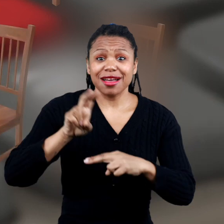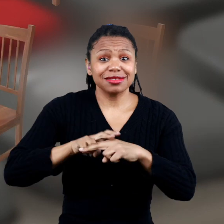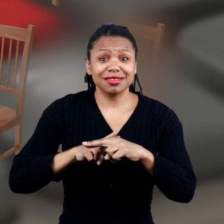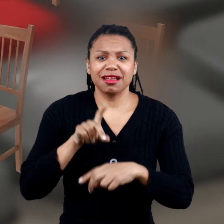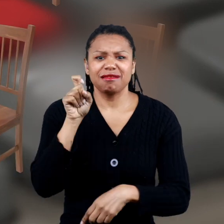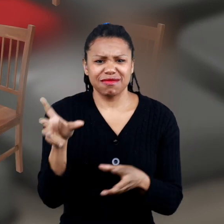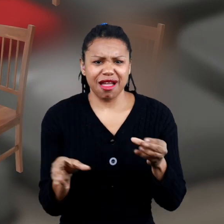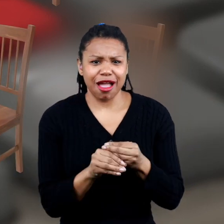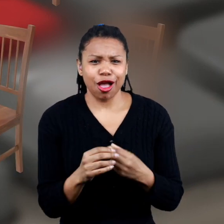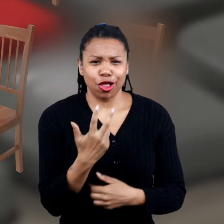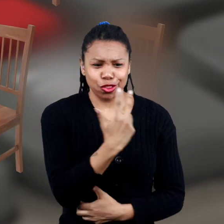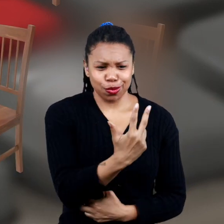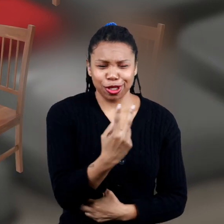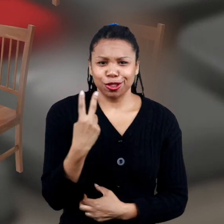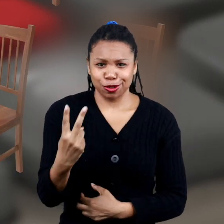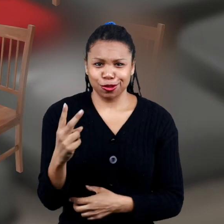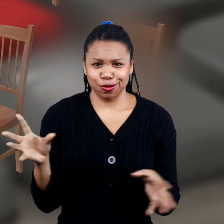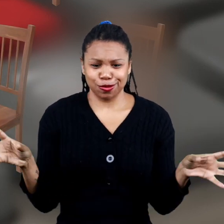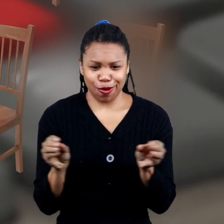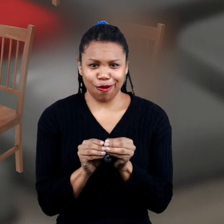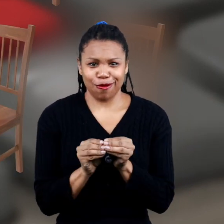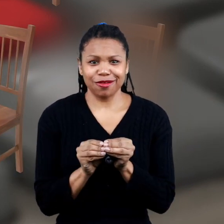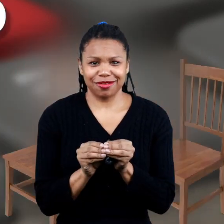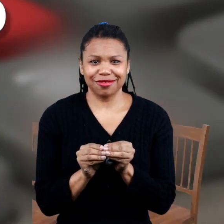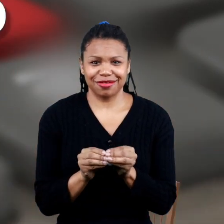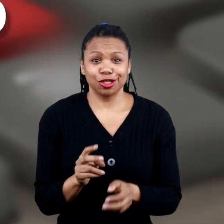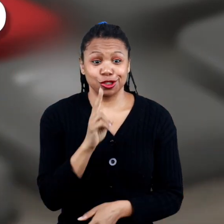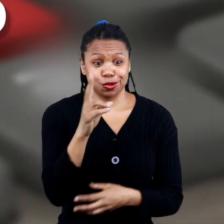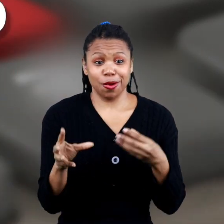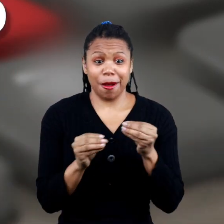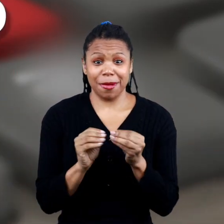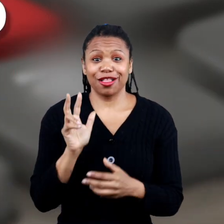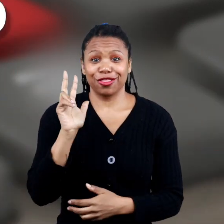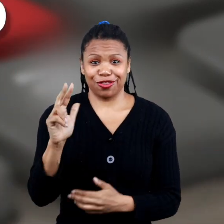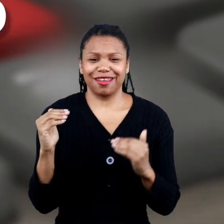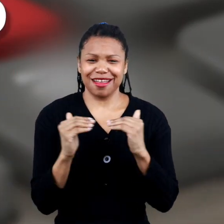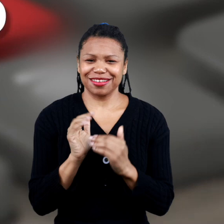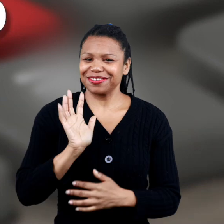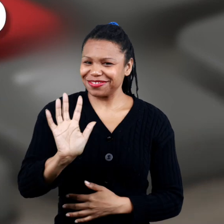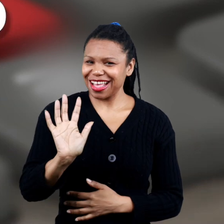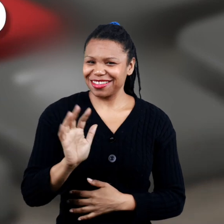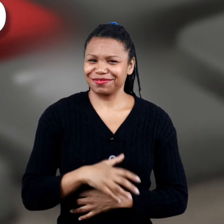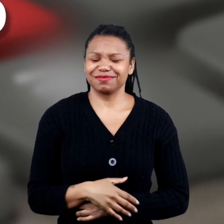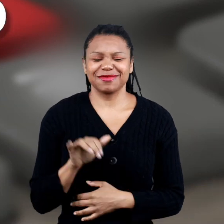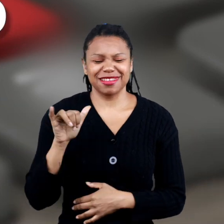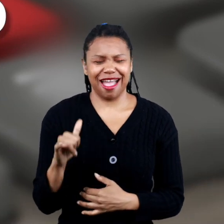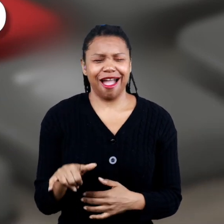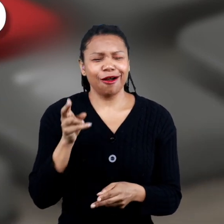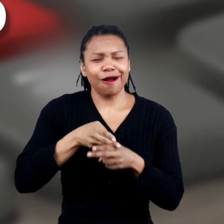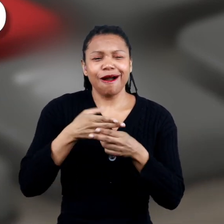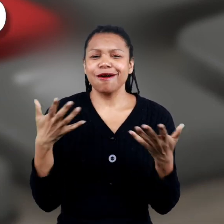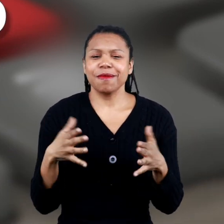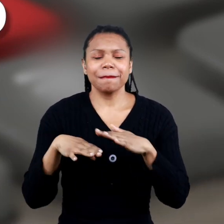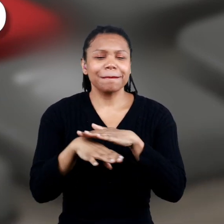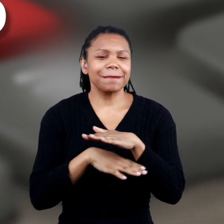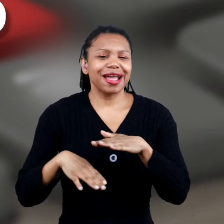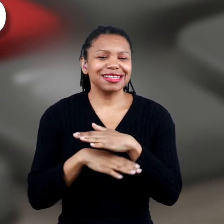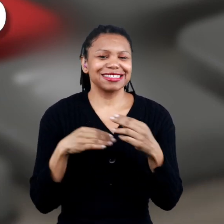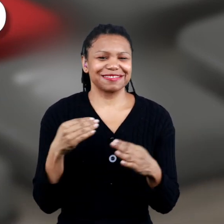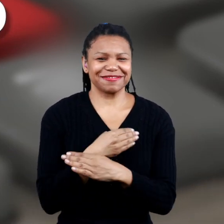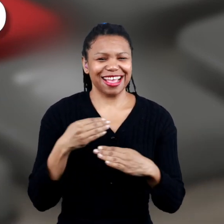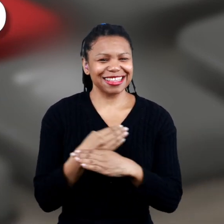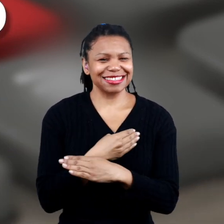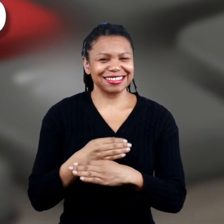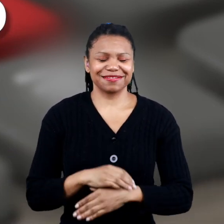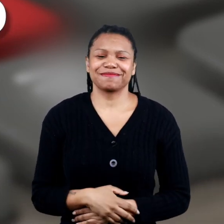chairs, you'll need to add three to the two you already have. Two plus three equals five. This is known as